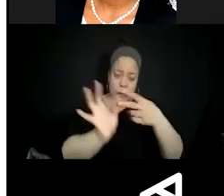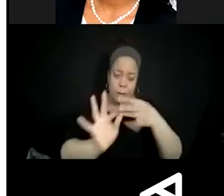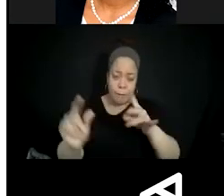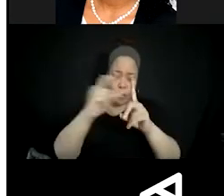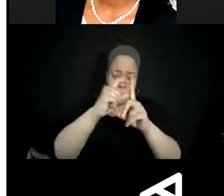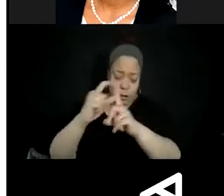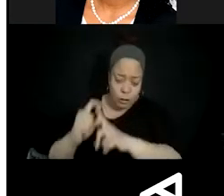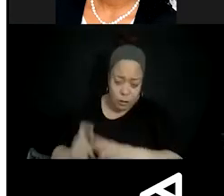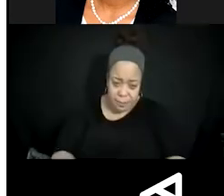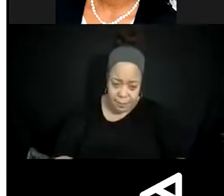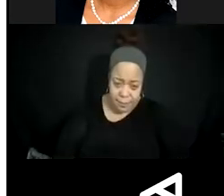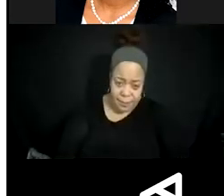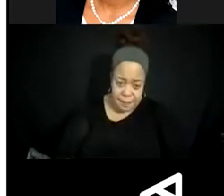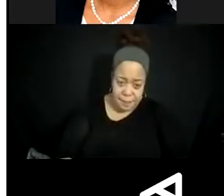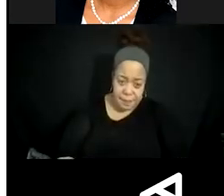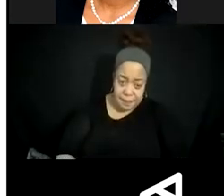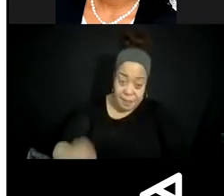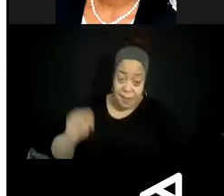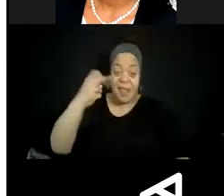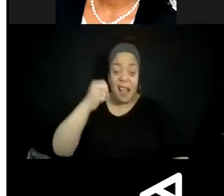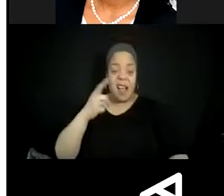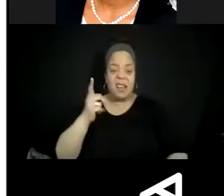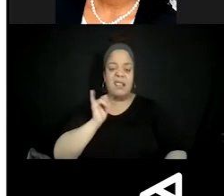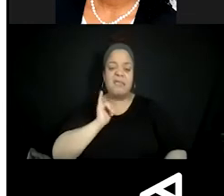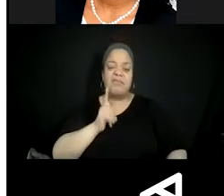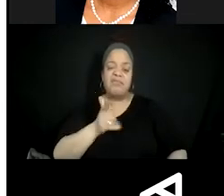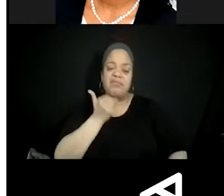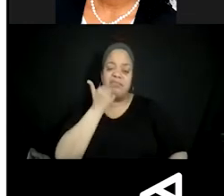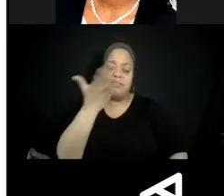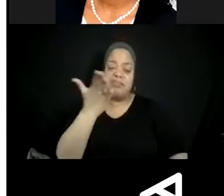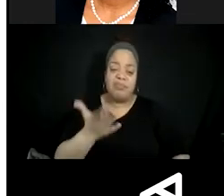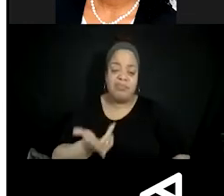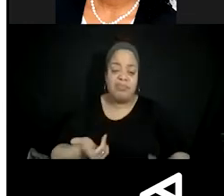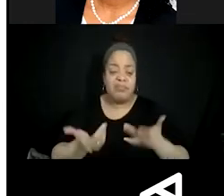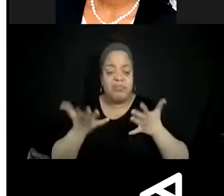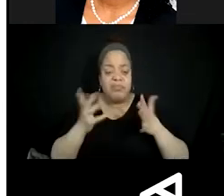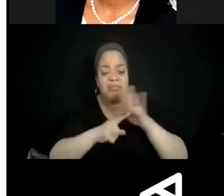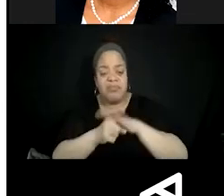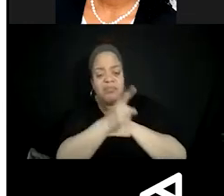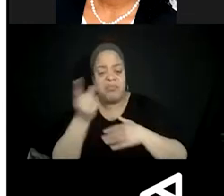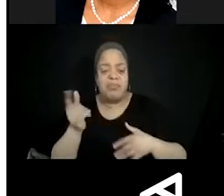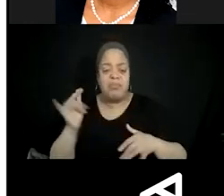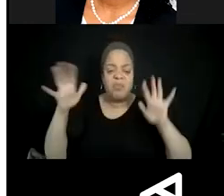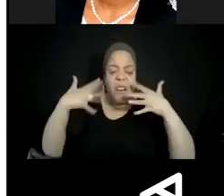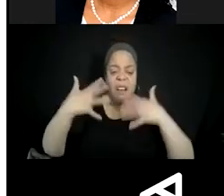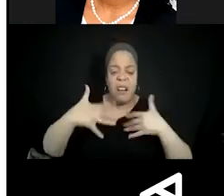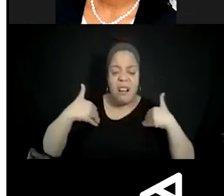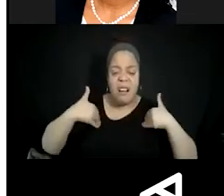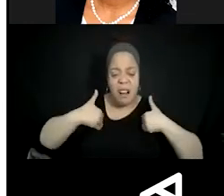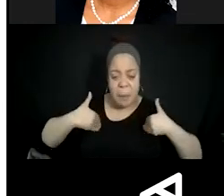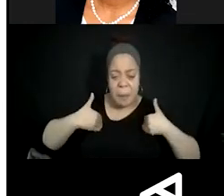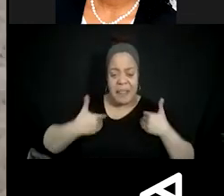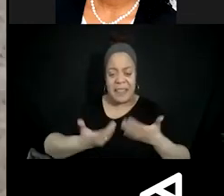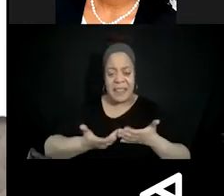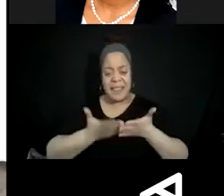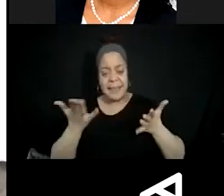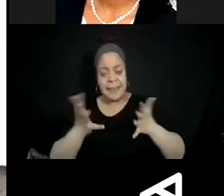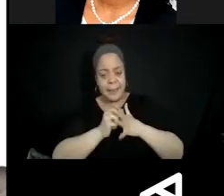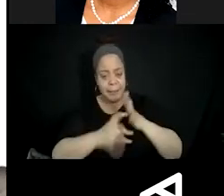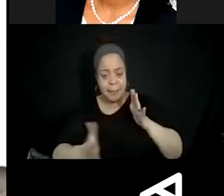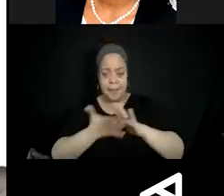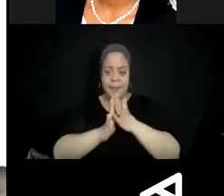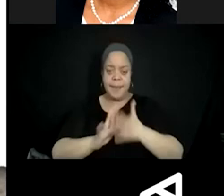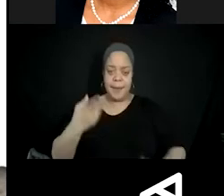as ruthless, wild animals, and in a single turn of phrase, stripped away their humanity. The article in